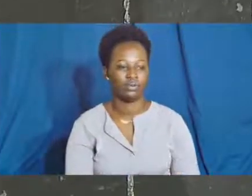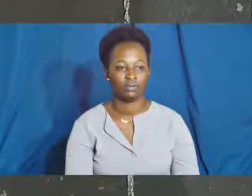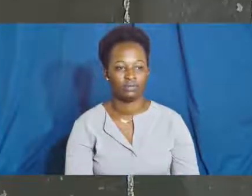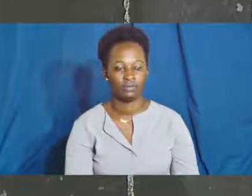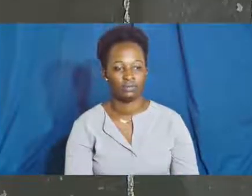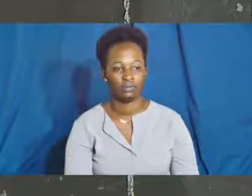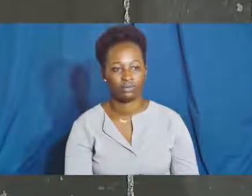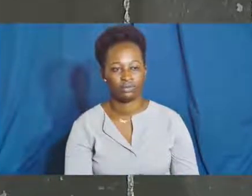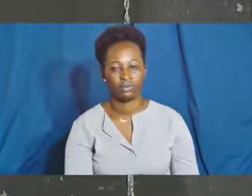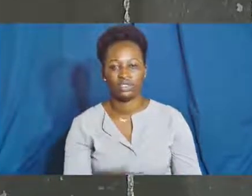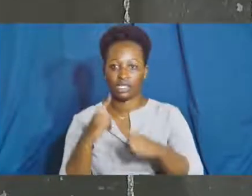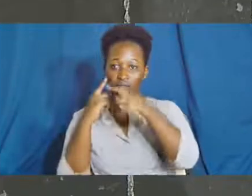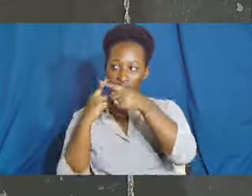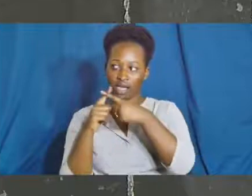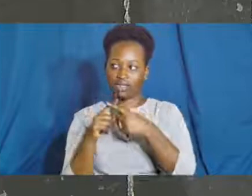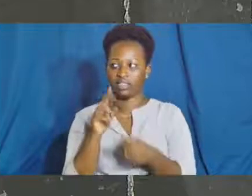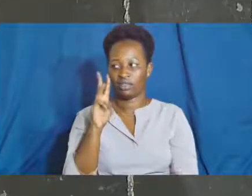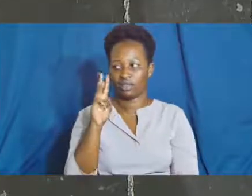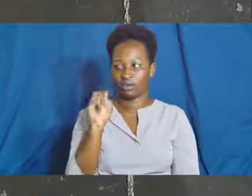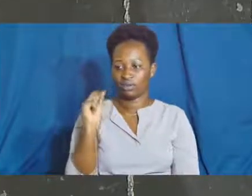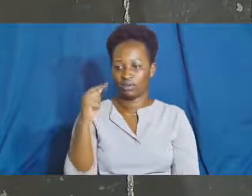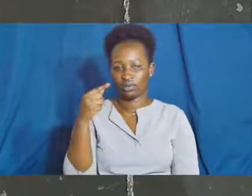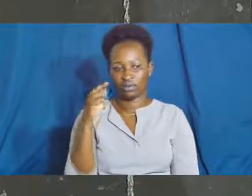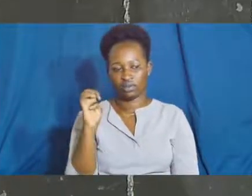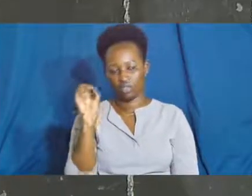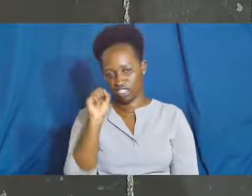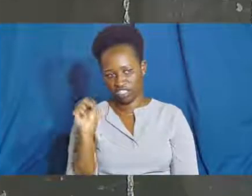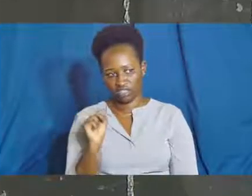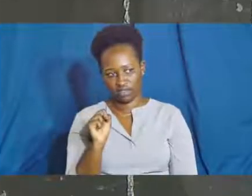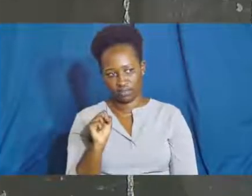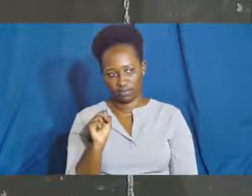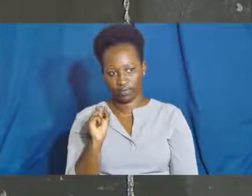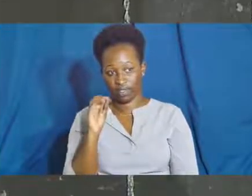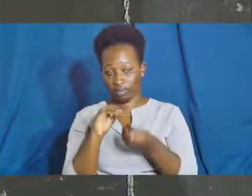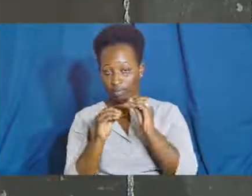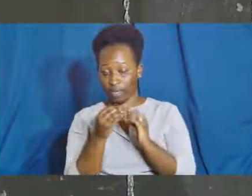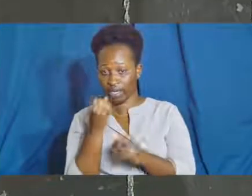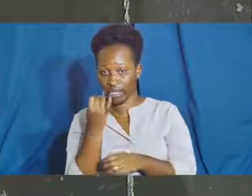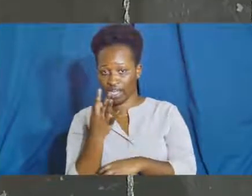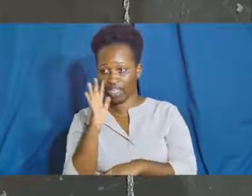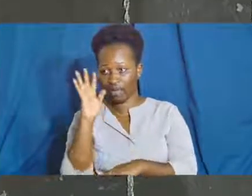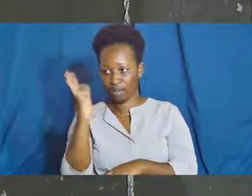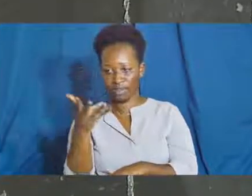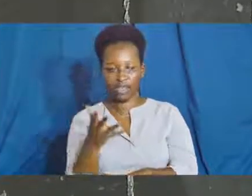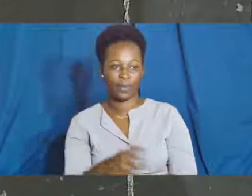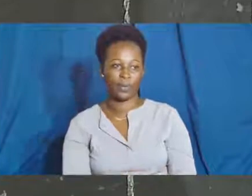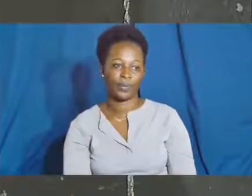Then add wages. How much is the figure? 5,000,